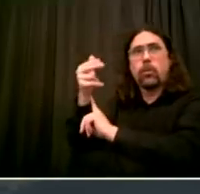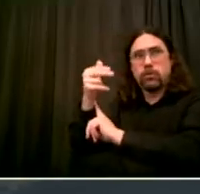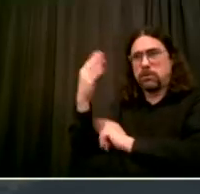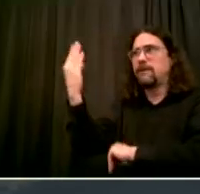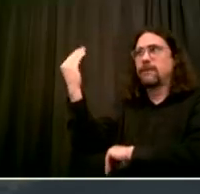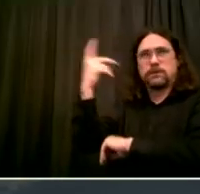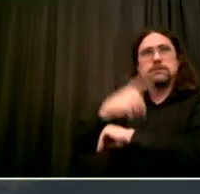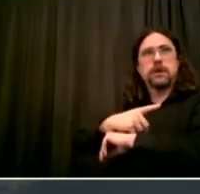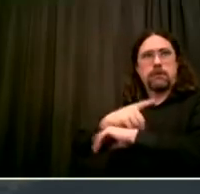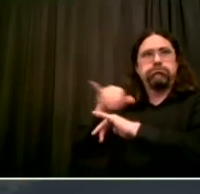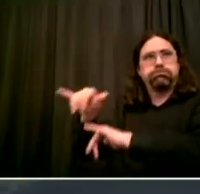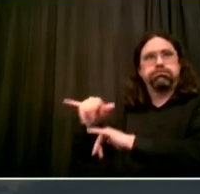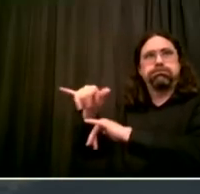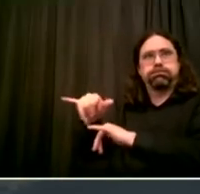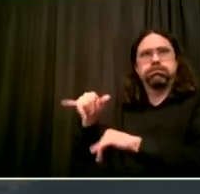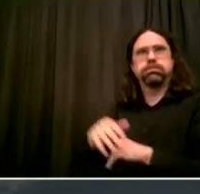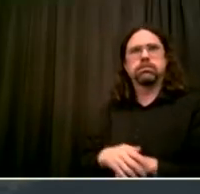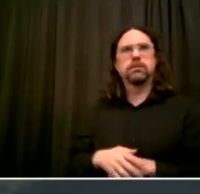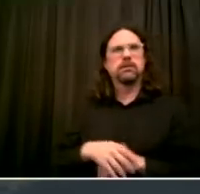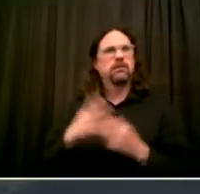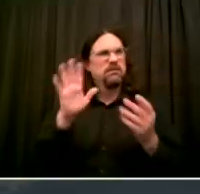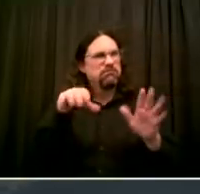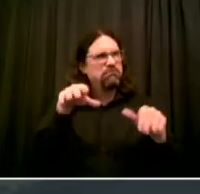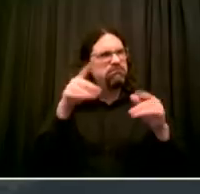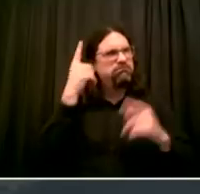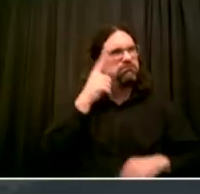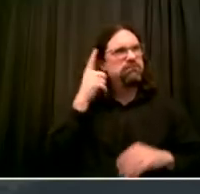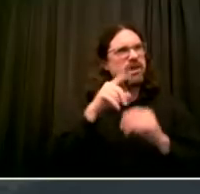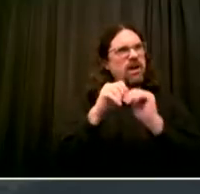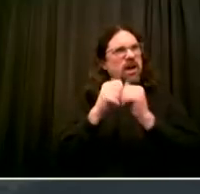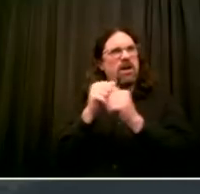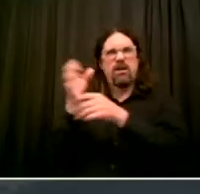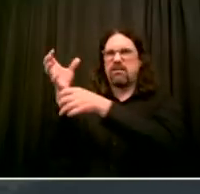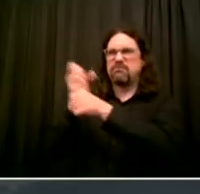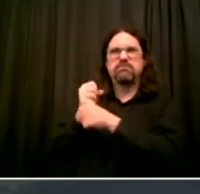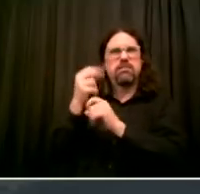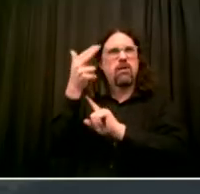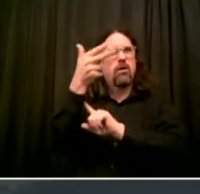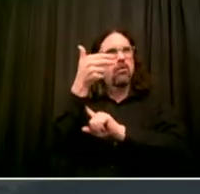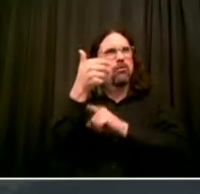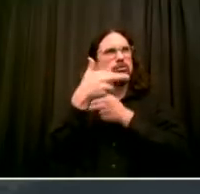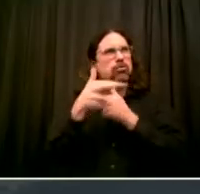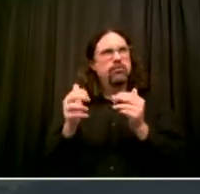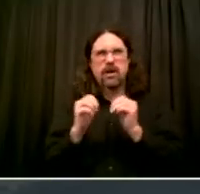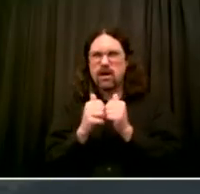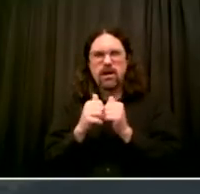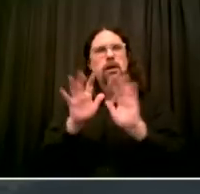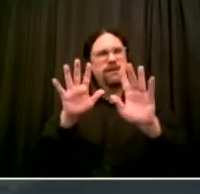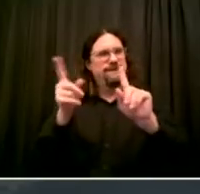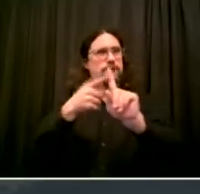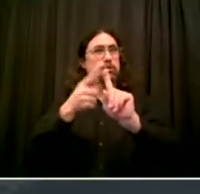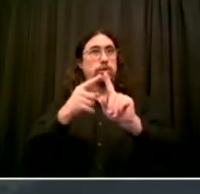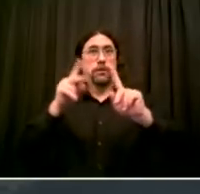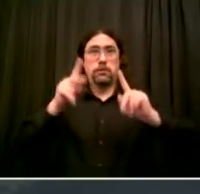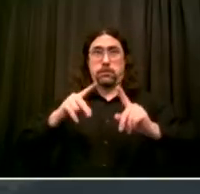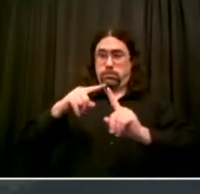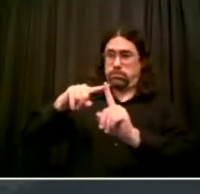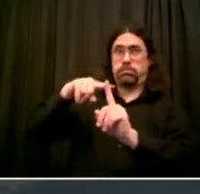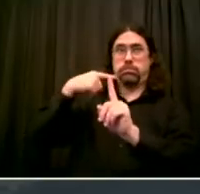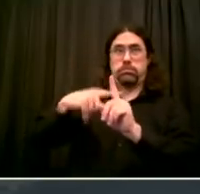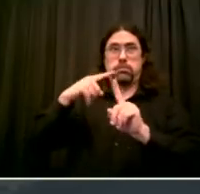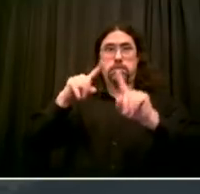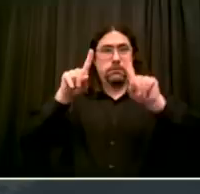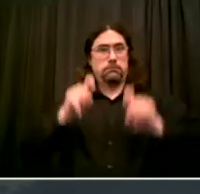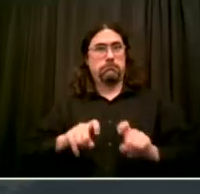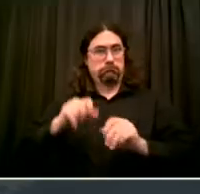as someone who has tested positive or is symptomatic through our test and trace initiative, they'll be